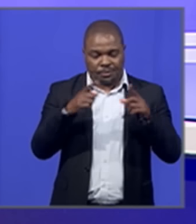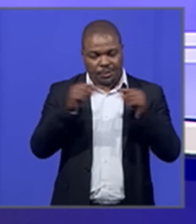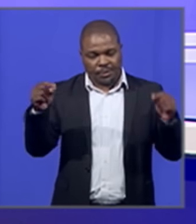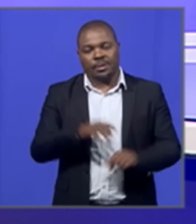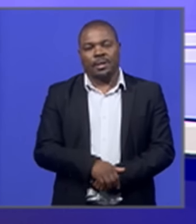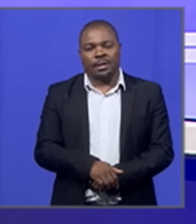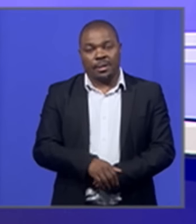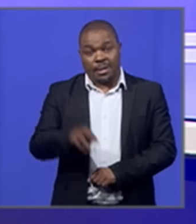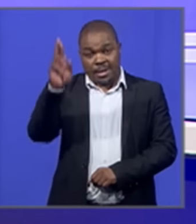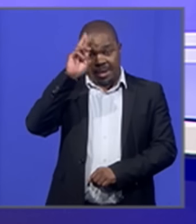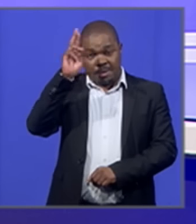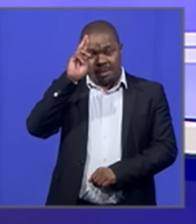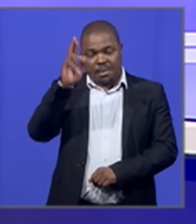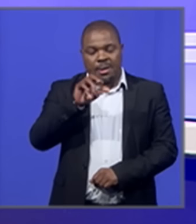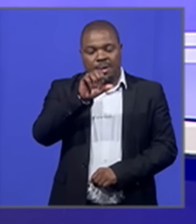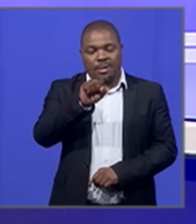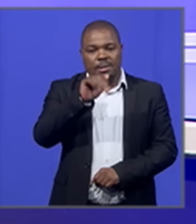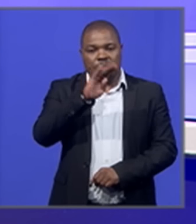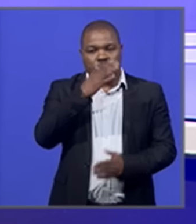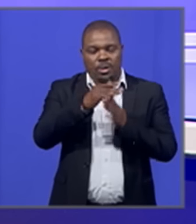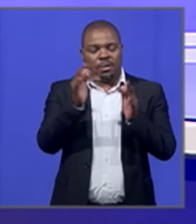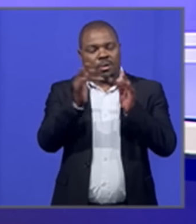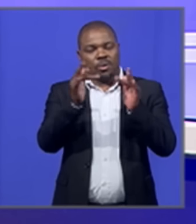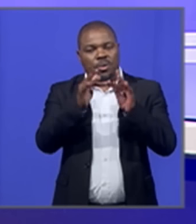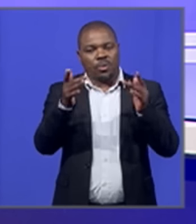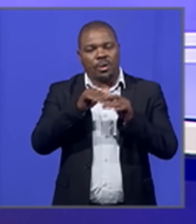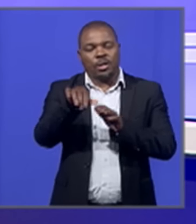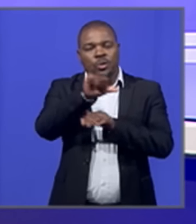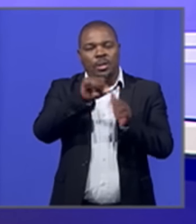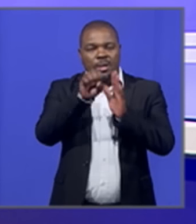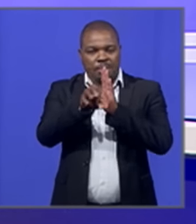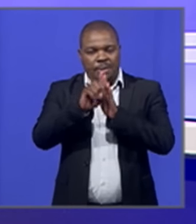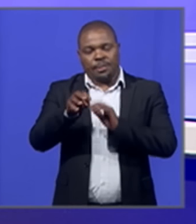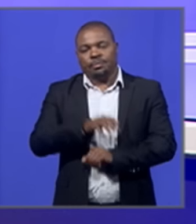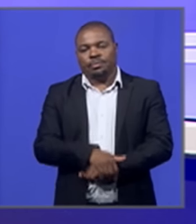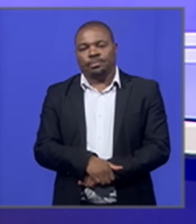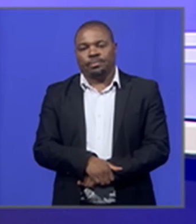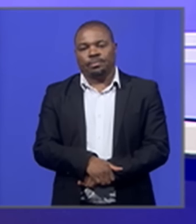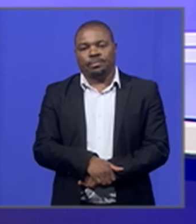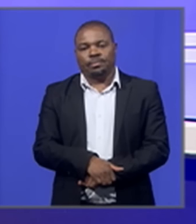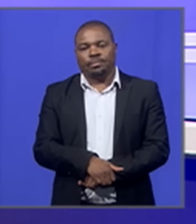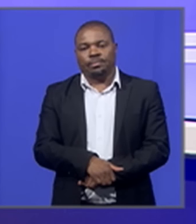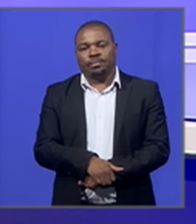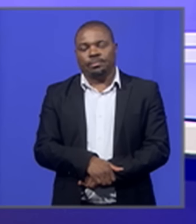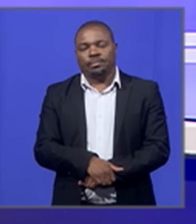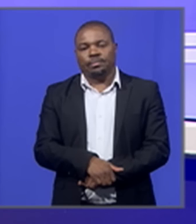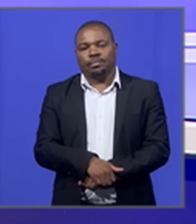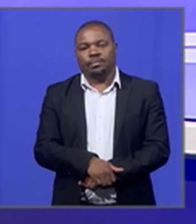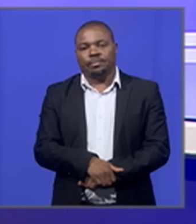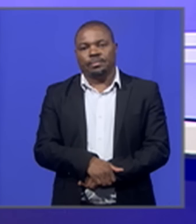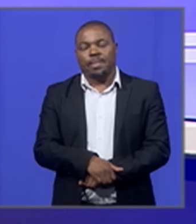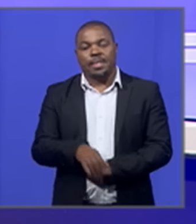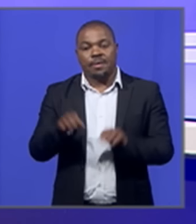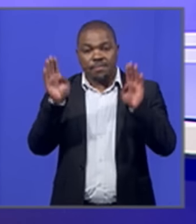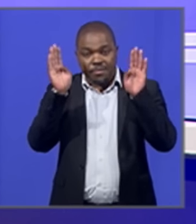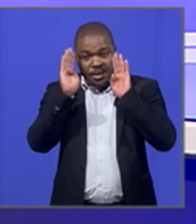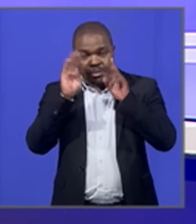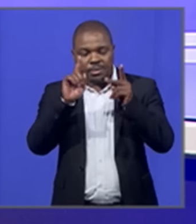hona mo gopolang gore ditaba tša rena di a hwetšagala go app ya SABC Plus le go marangrang a dikgokagano a